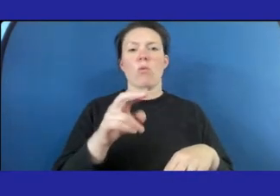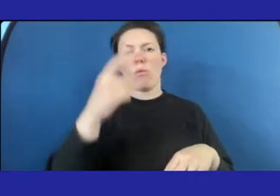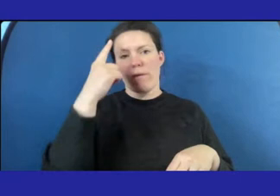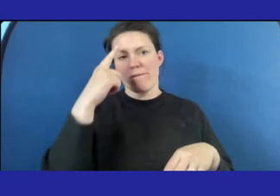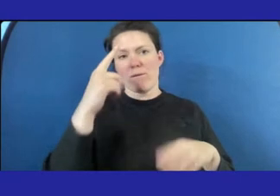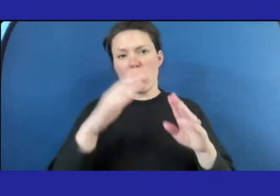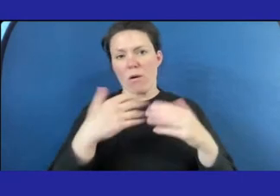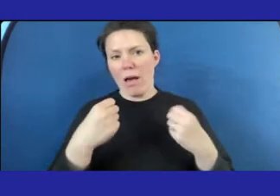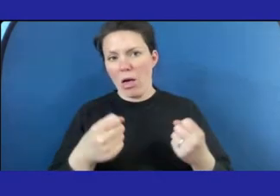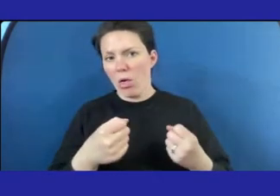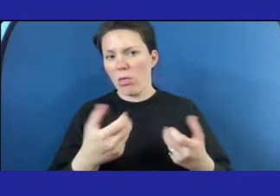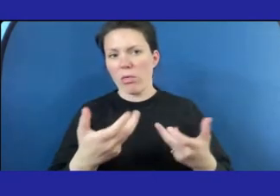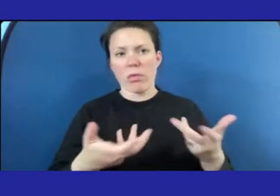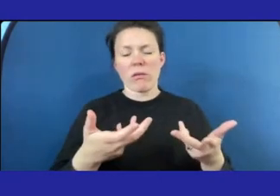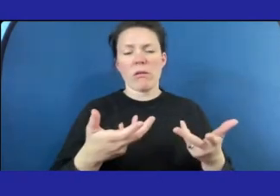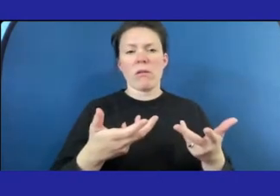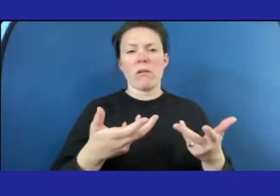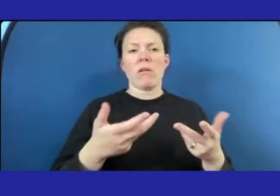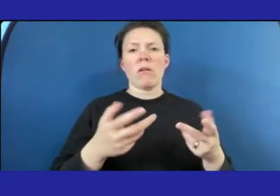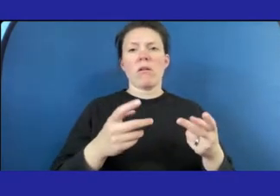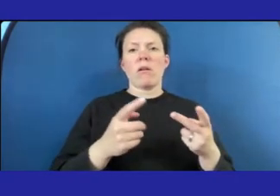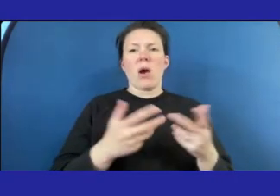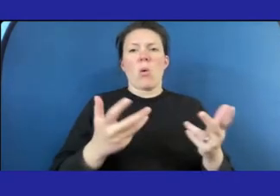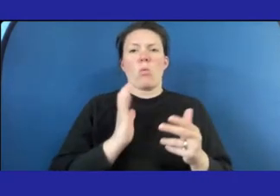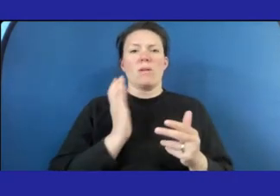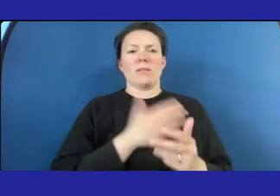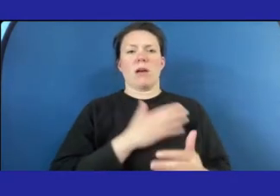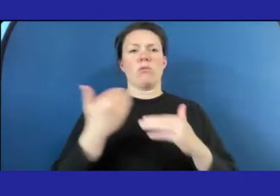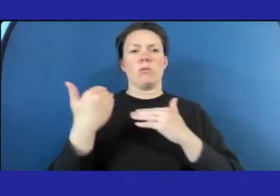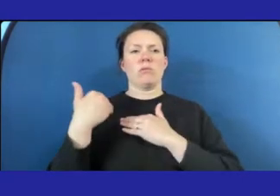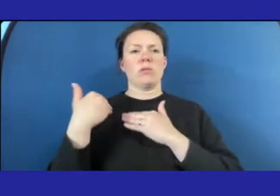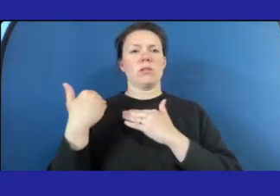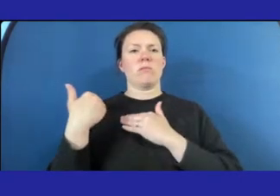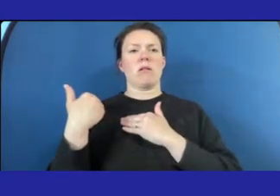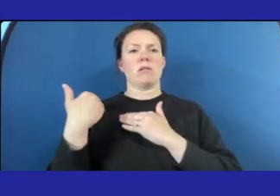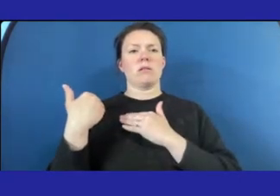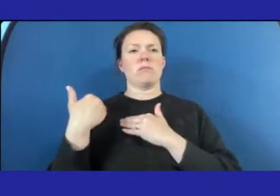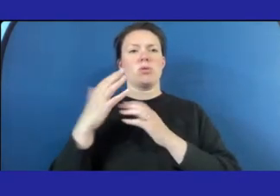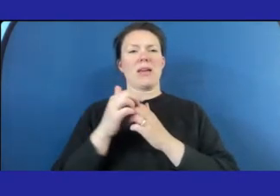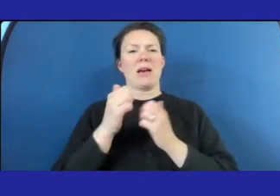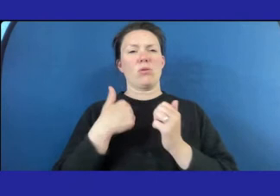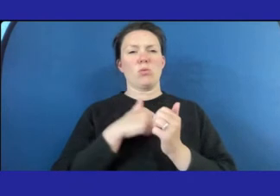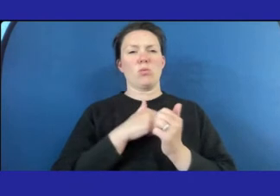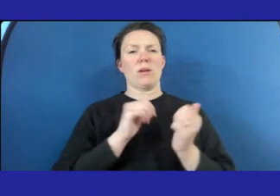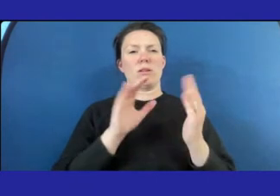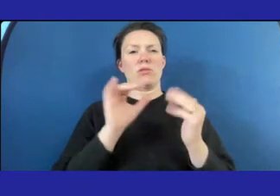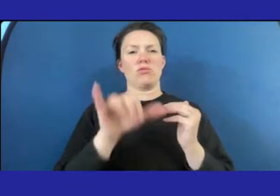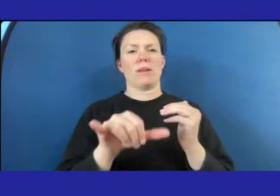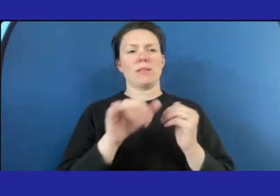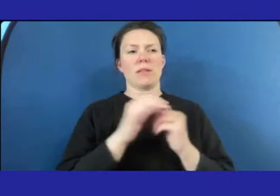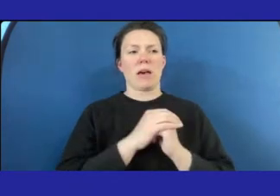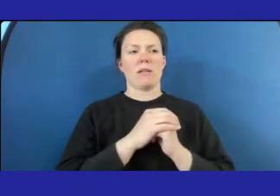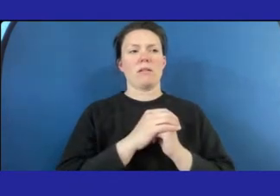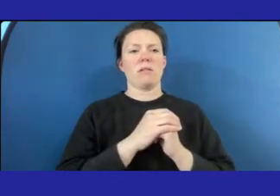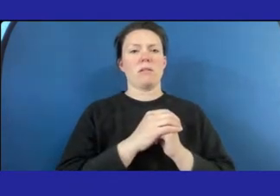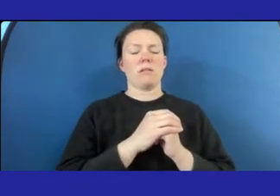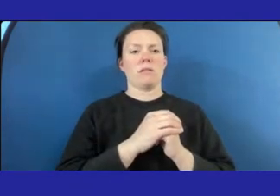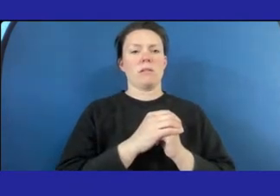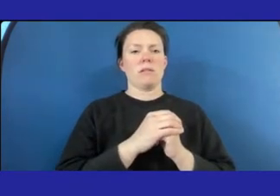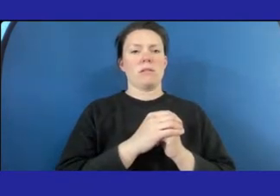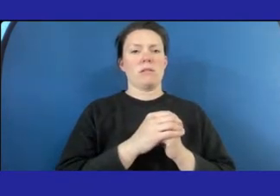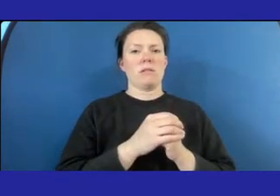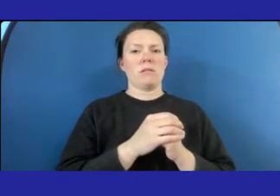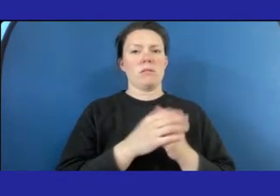course, the second question is, what's our responsibility in addressing that? But it is the case